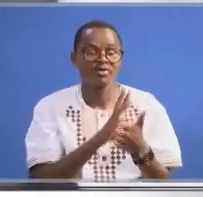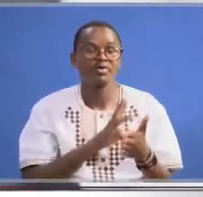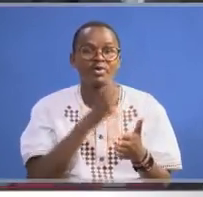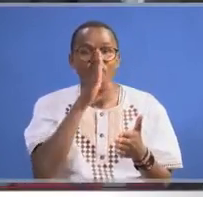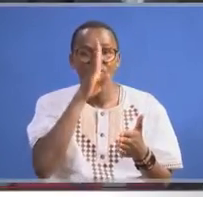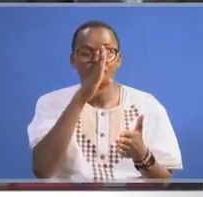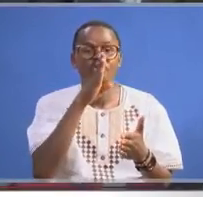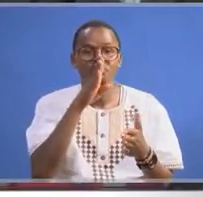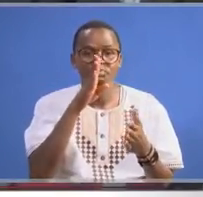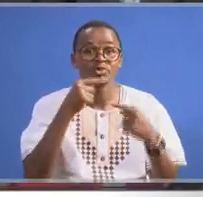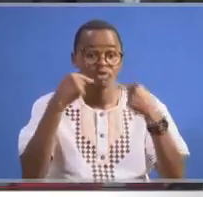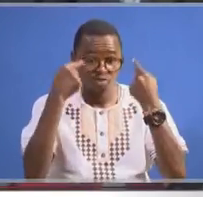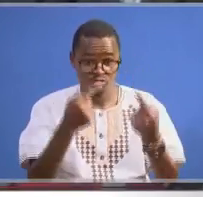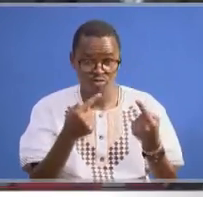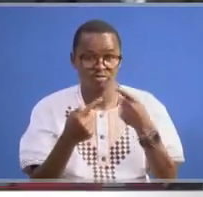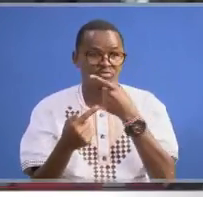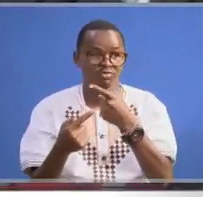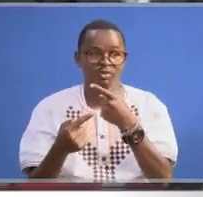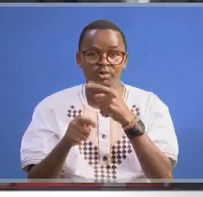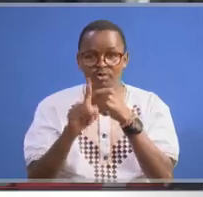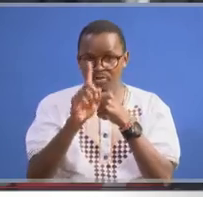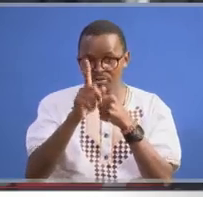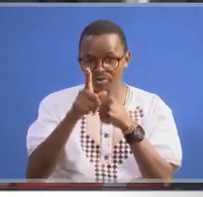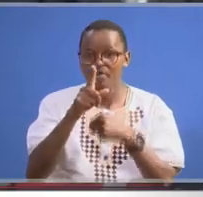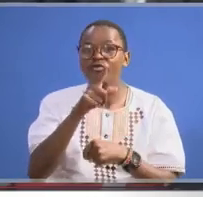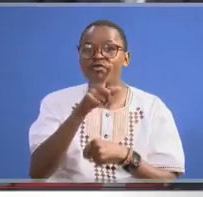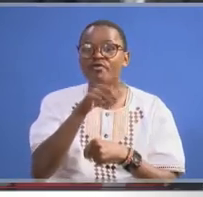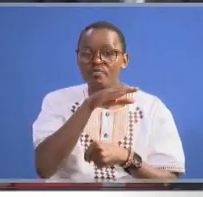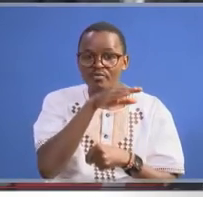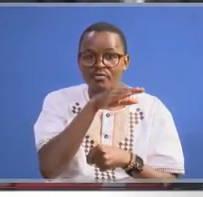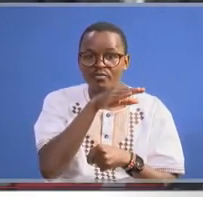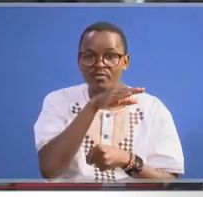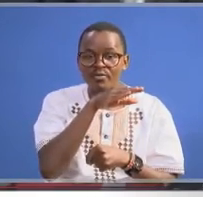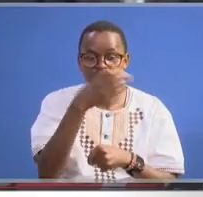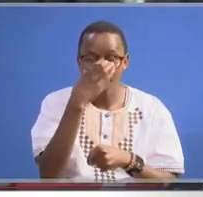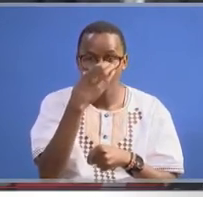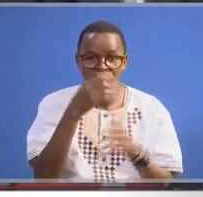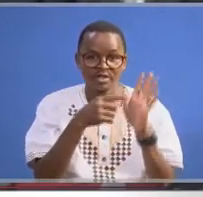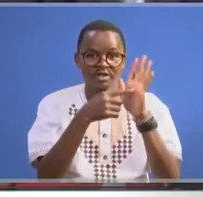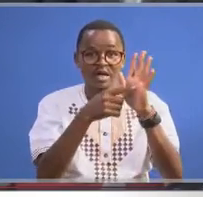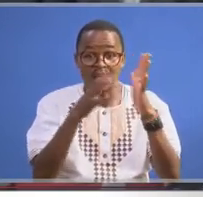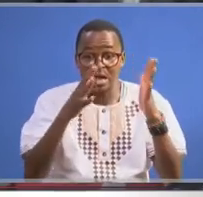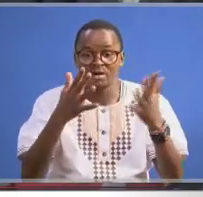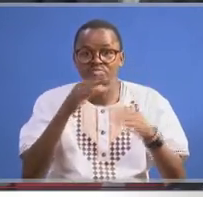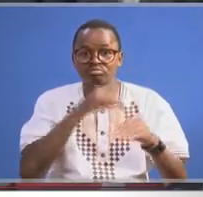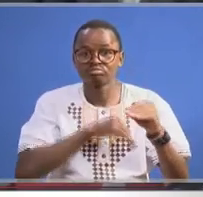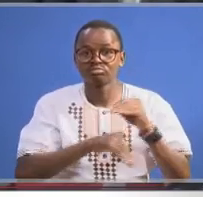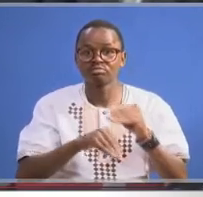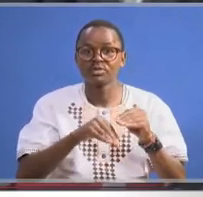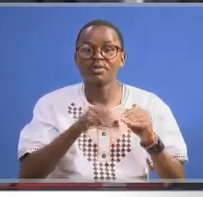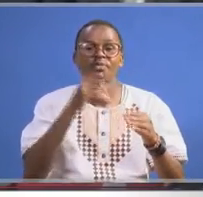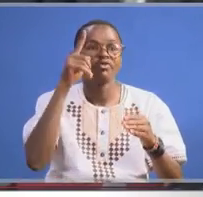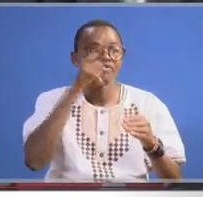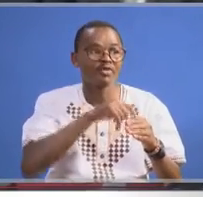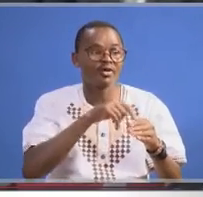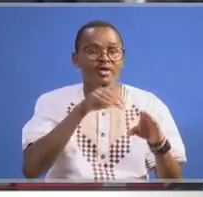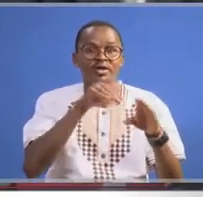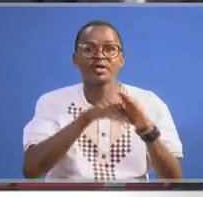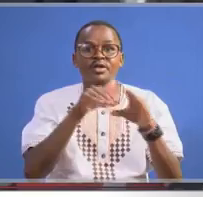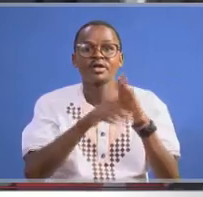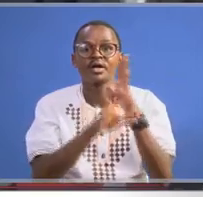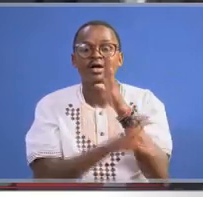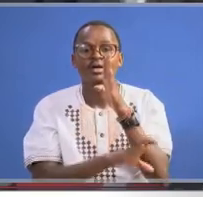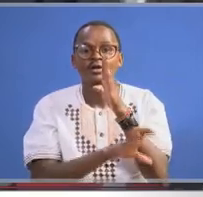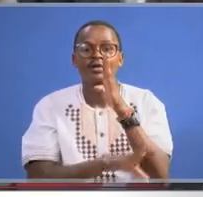be unearthed. He further challenged Deputy President William Ruto to instead demonstrate how corruption can be tackled and eradicated in the